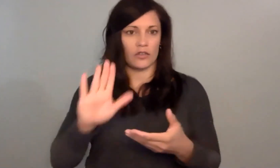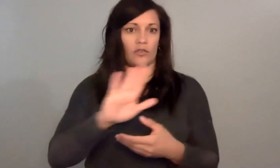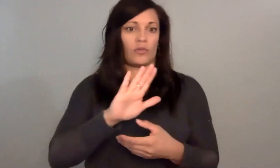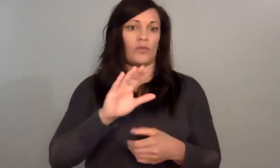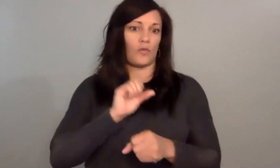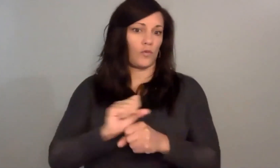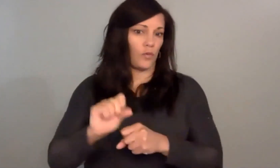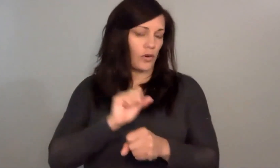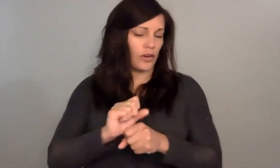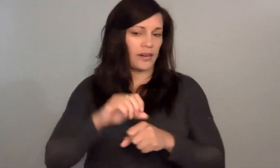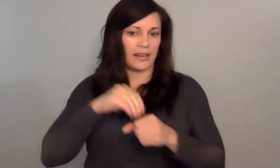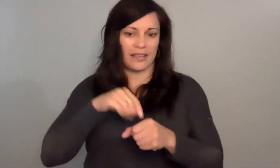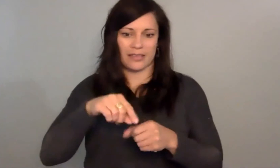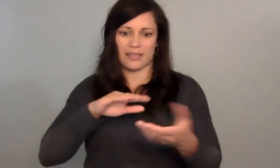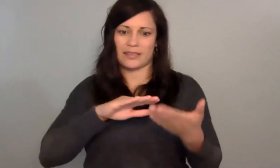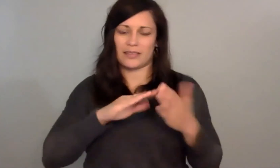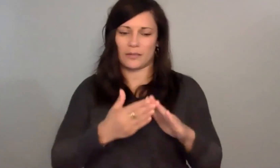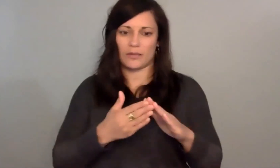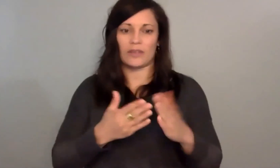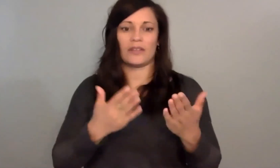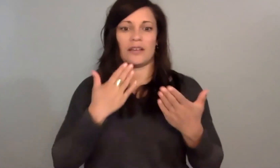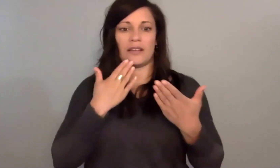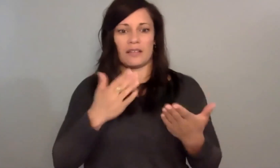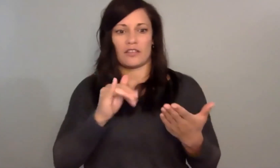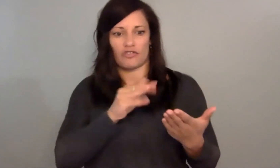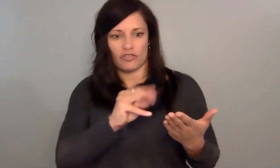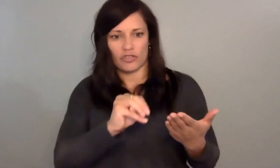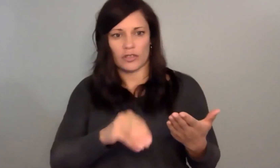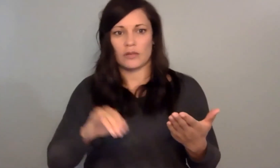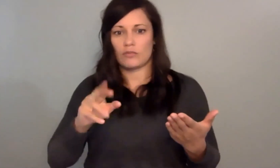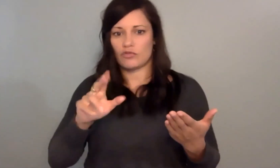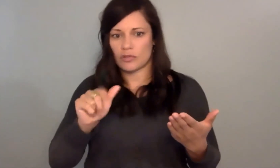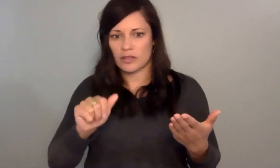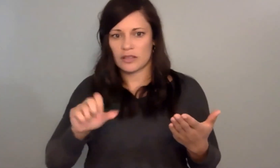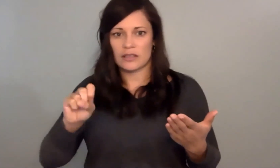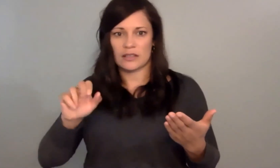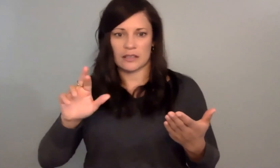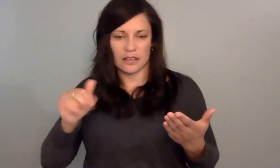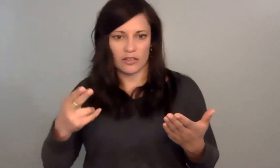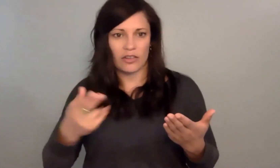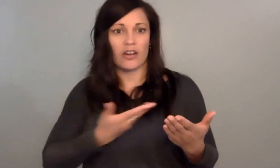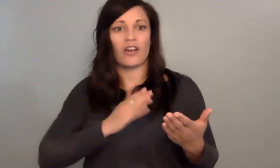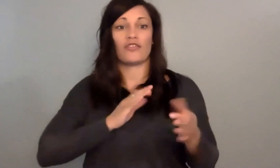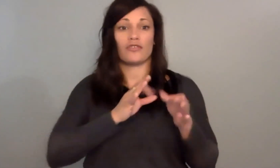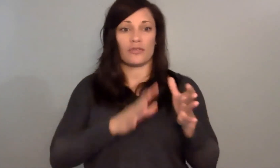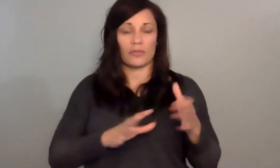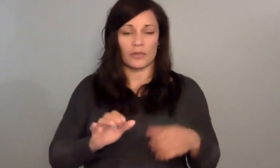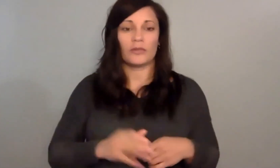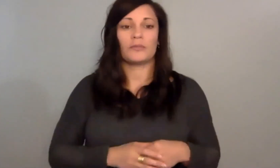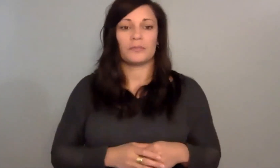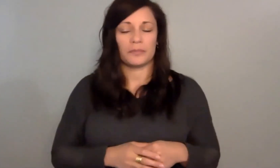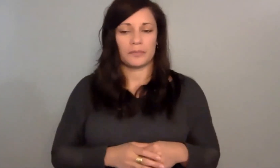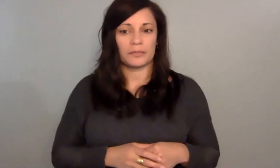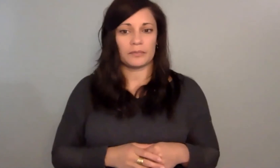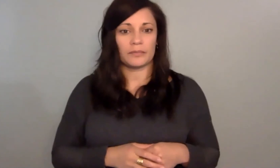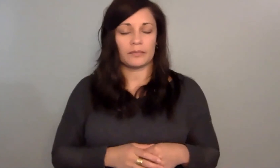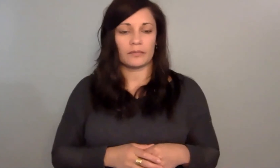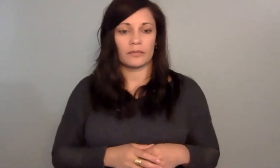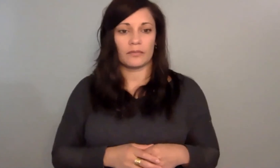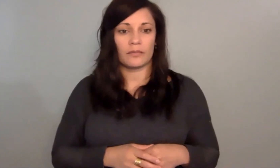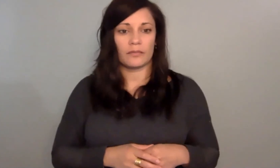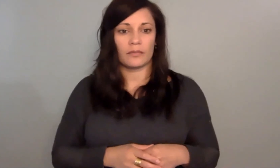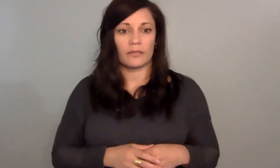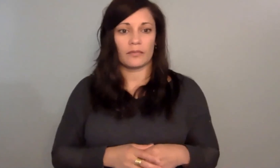in our communities. I want to say thanks to Jim, Julia, Sarah, Steffi, our ASL interpreters. It